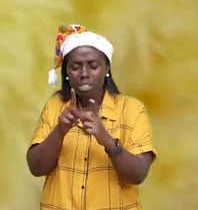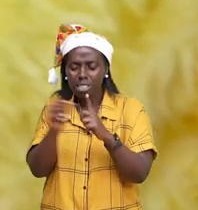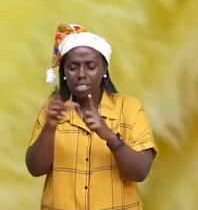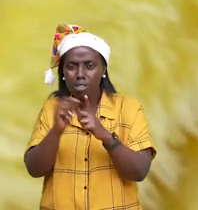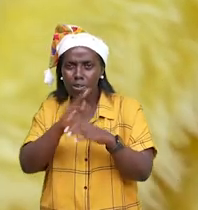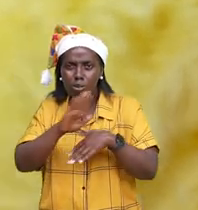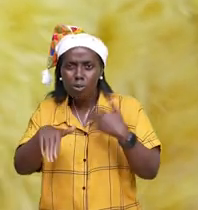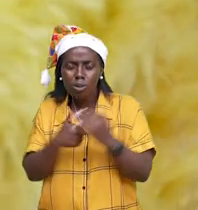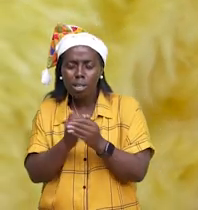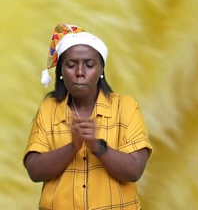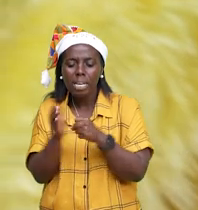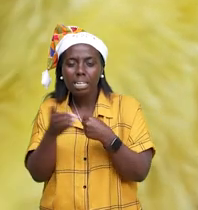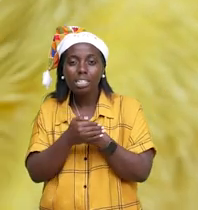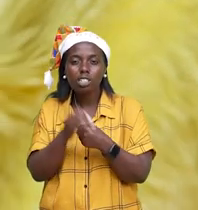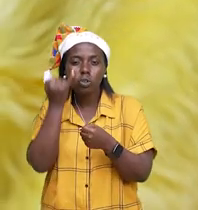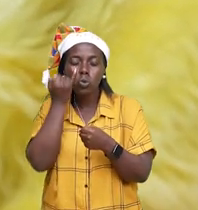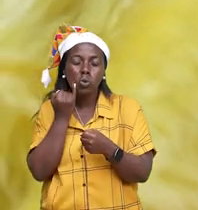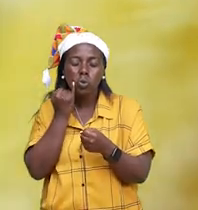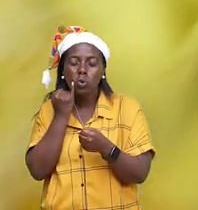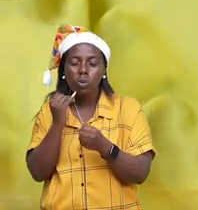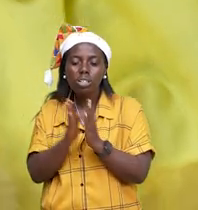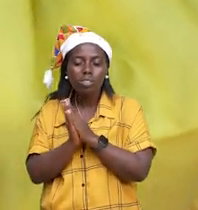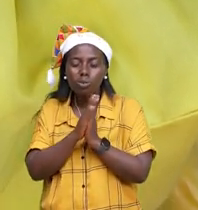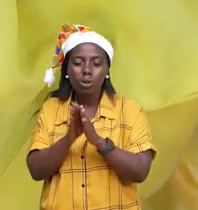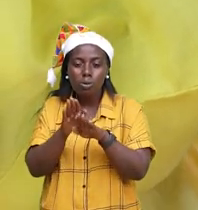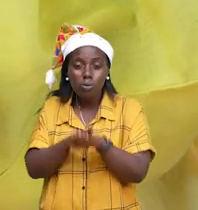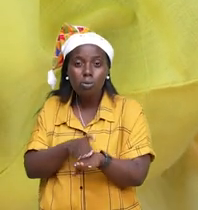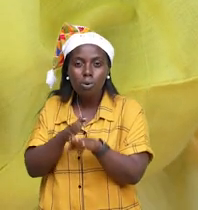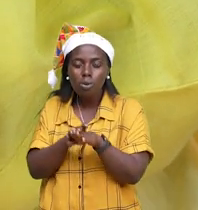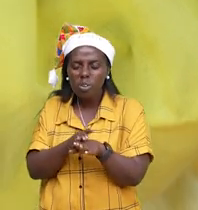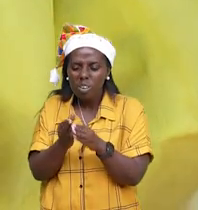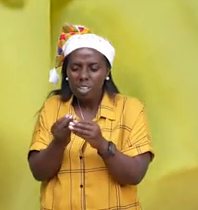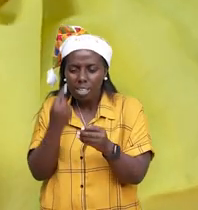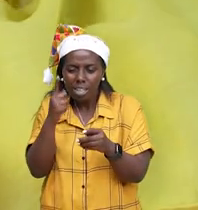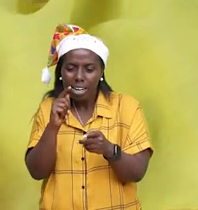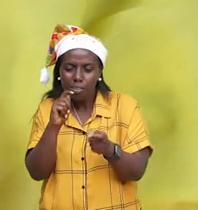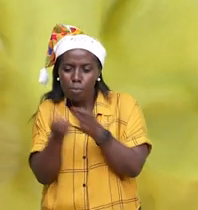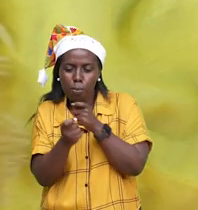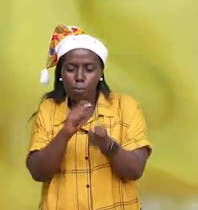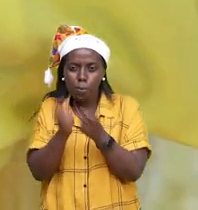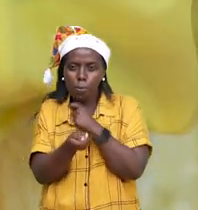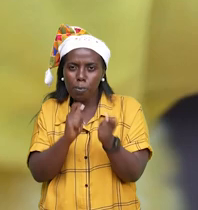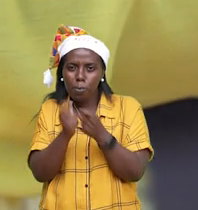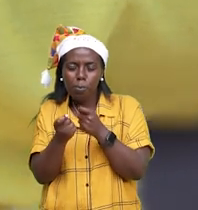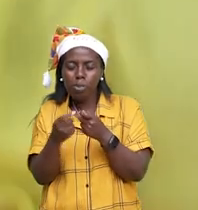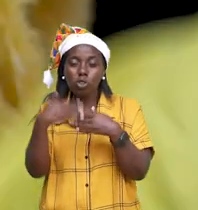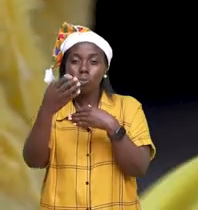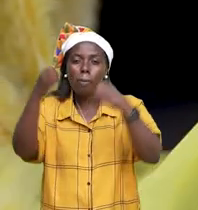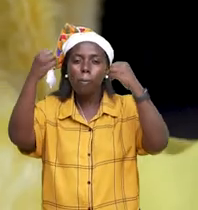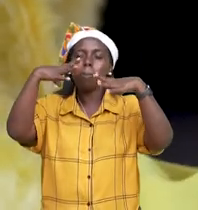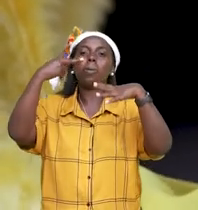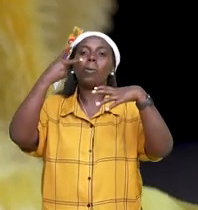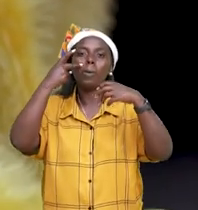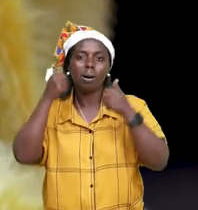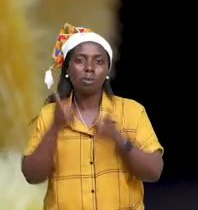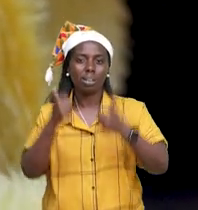word, making sure the story flows smoothly, fixing any mistakes until it shines like a